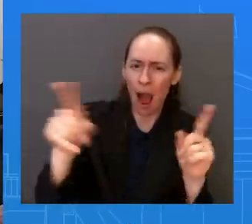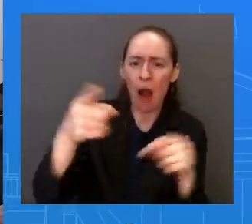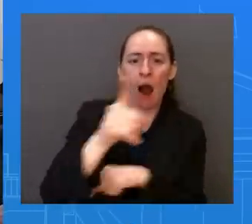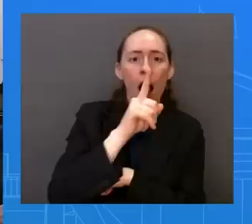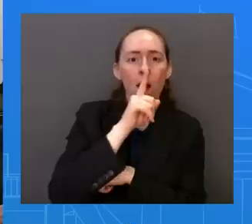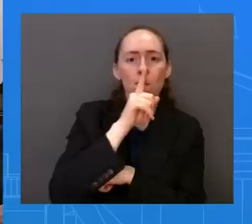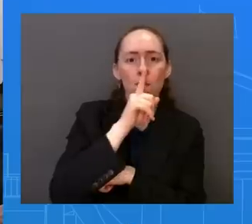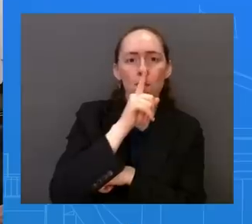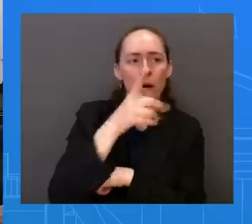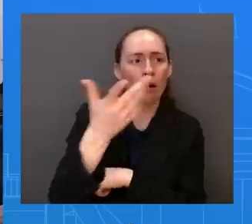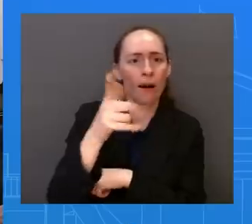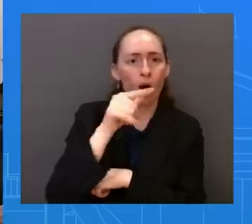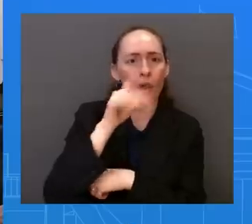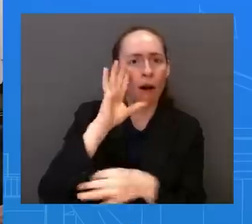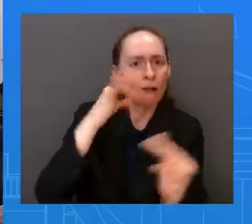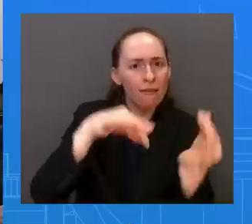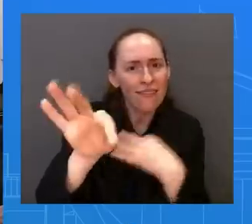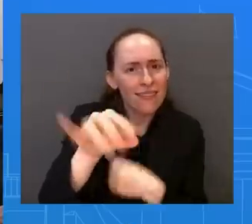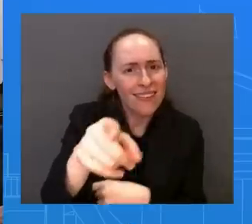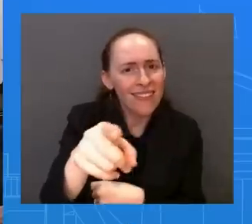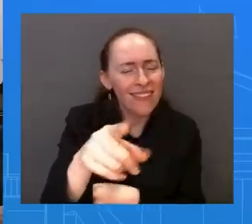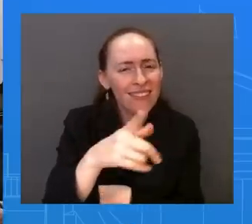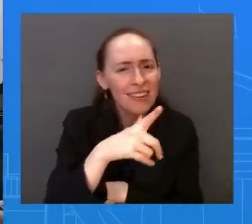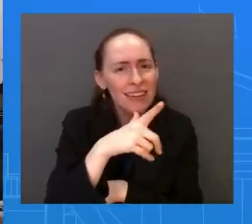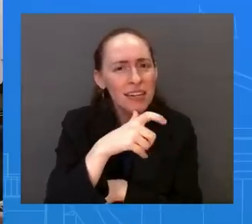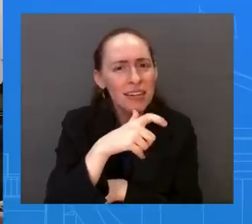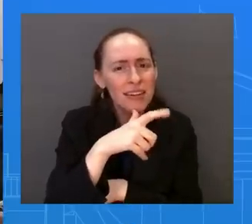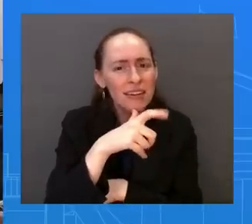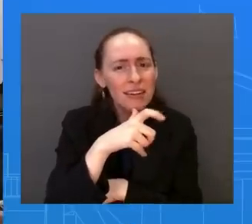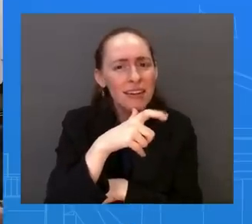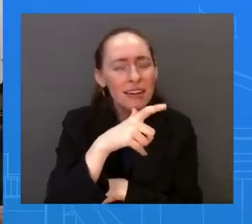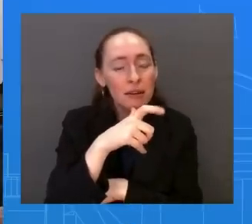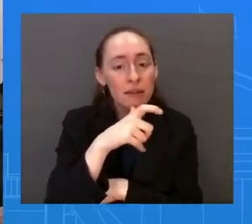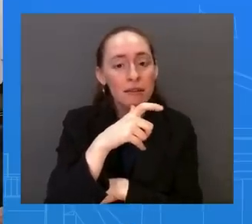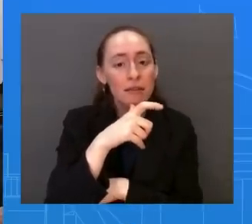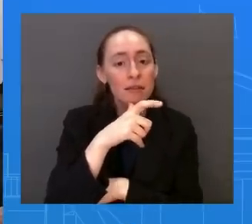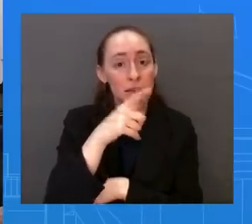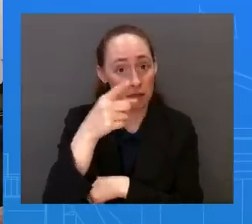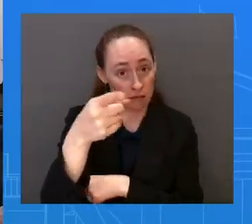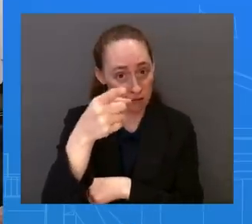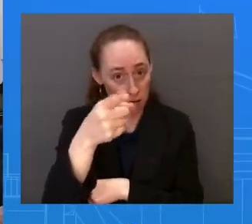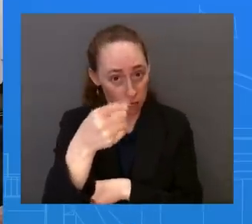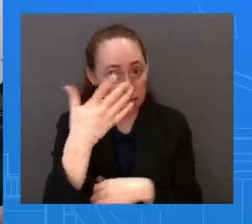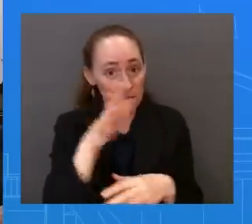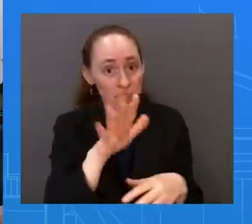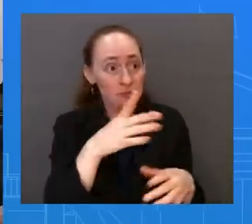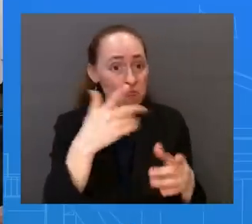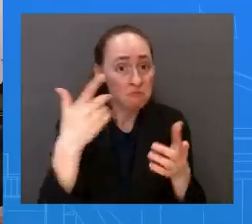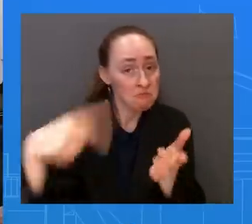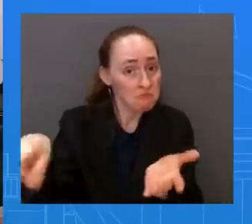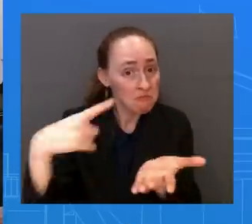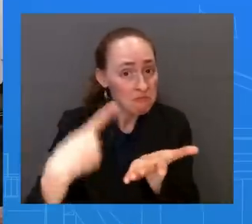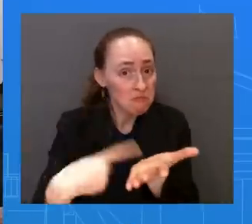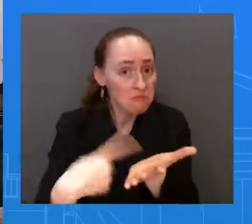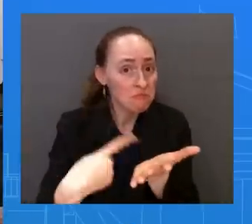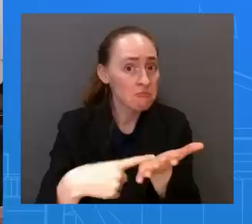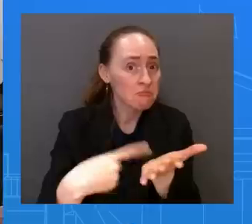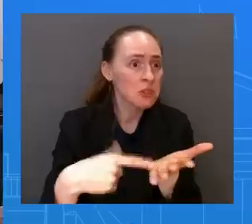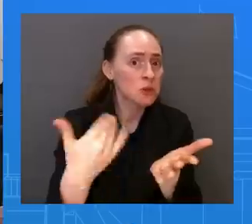Fed. Have you been part of any conversations at the White House about how that process would go and replacing or filling any